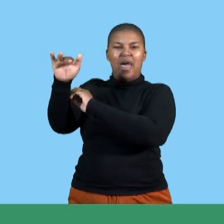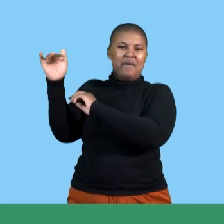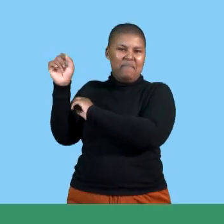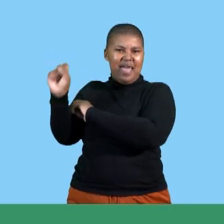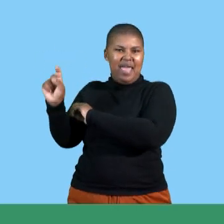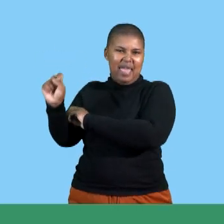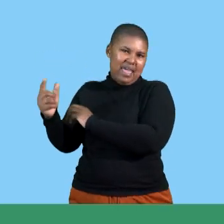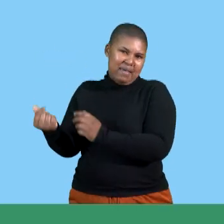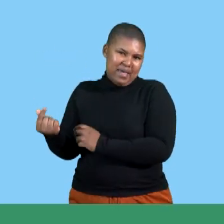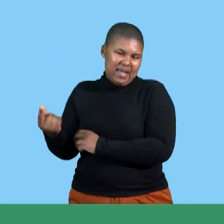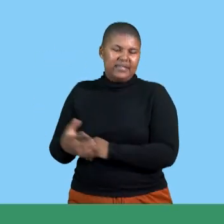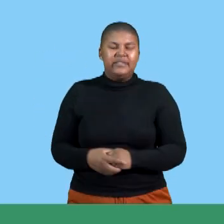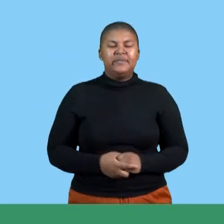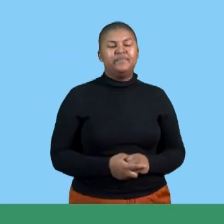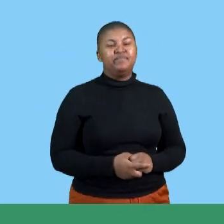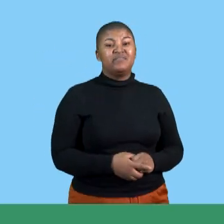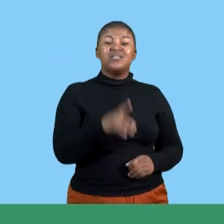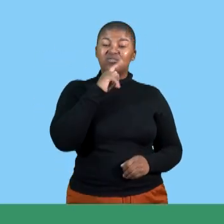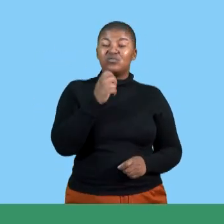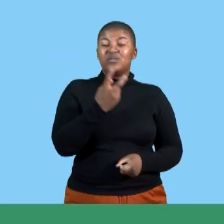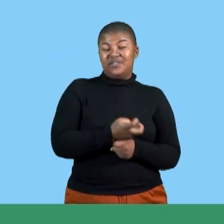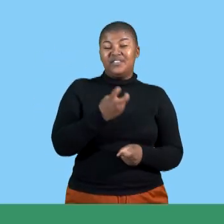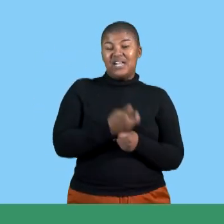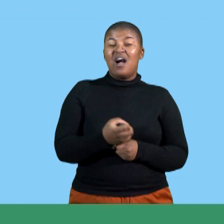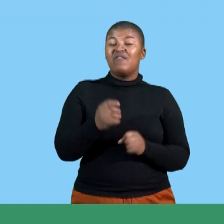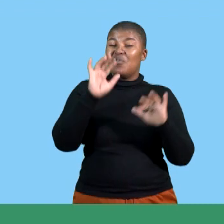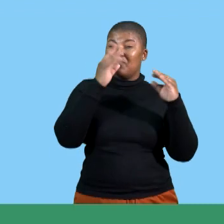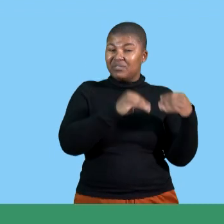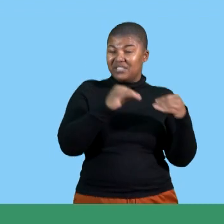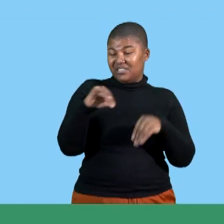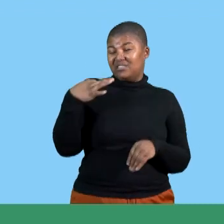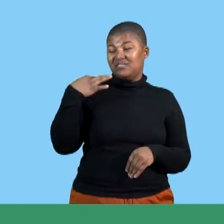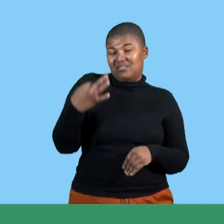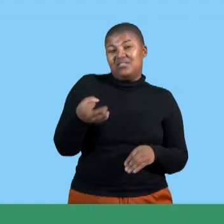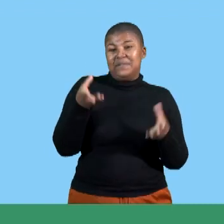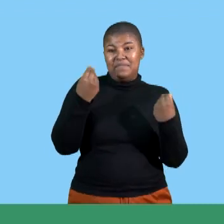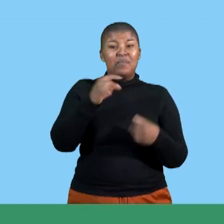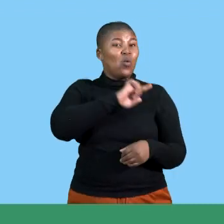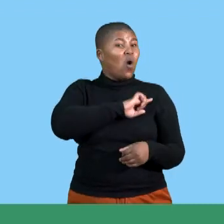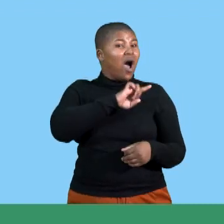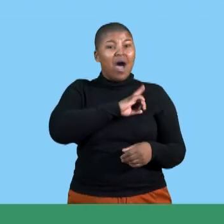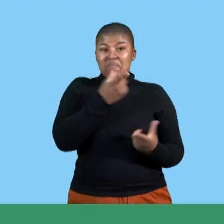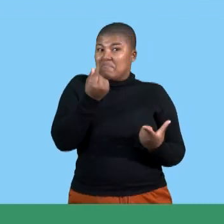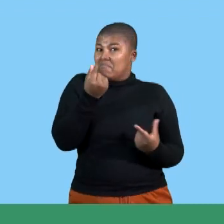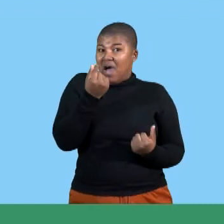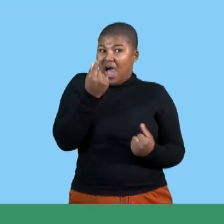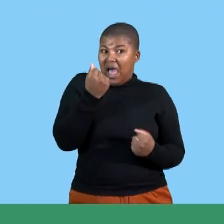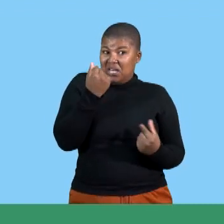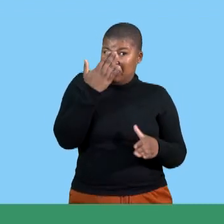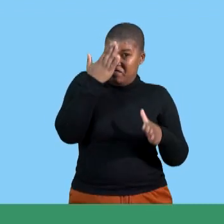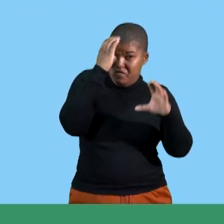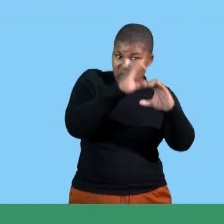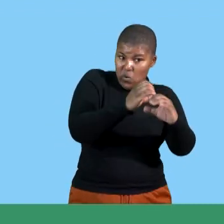becomes difficult for a cooperative to get a loan because they are not profit driven, but they are savers